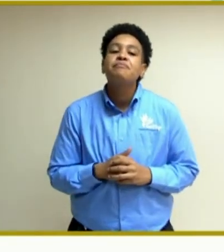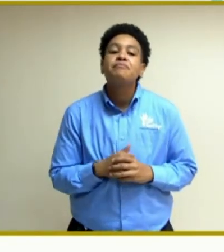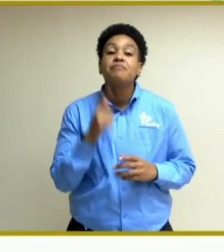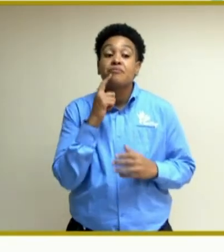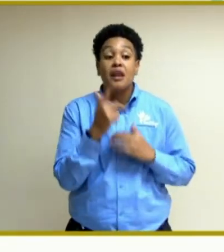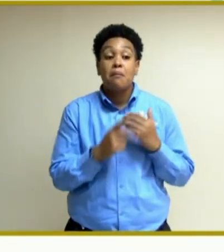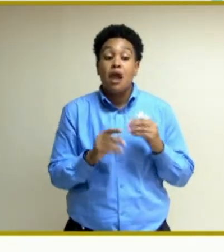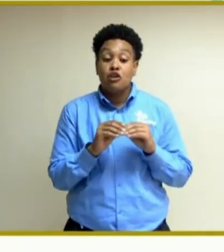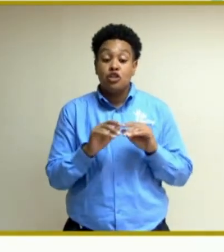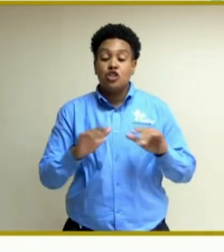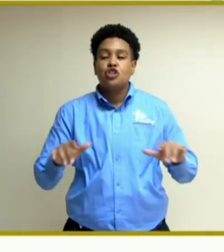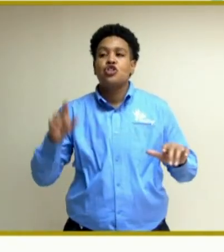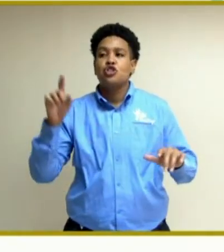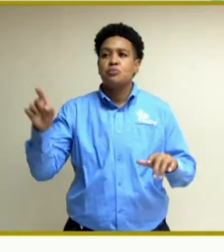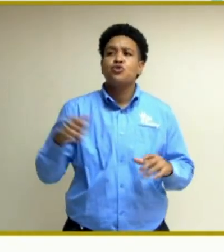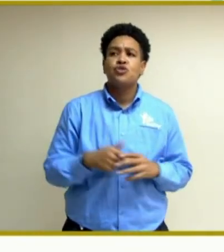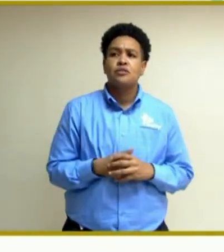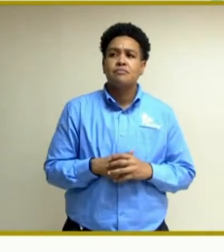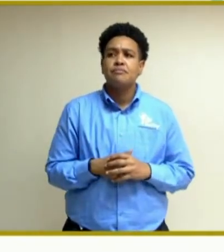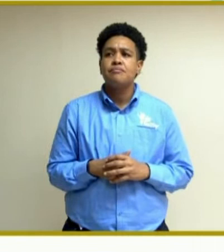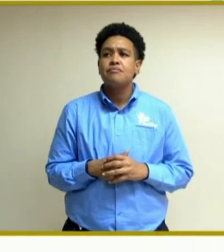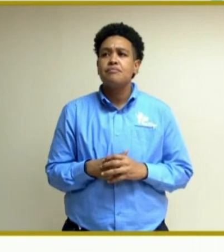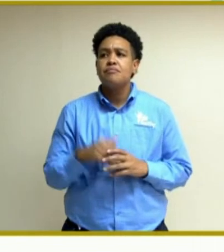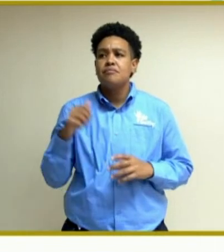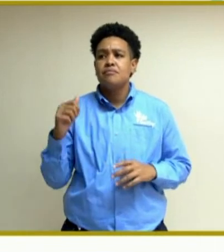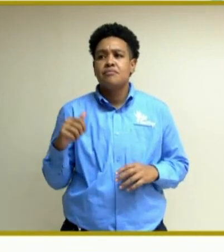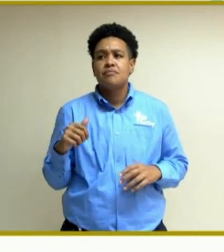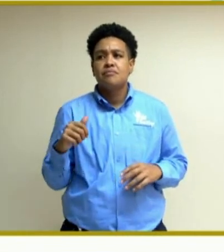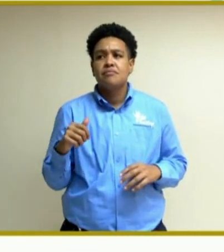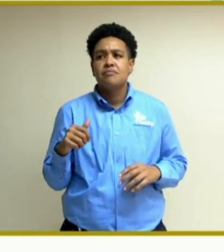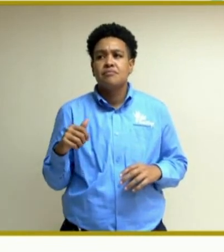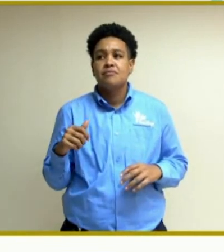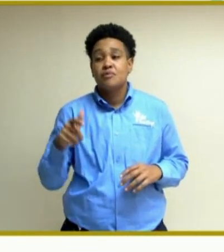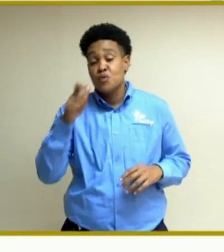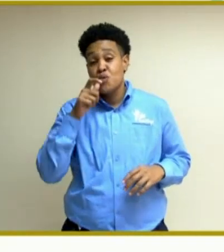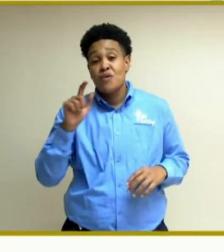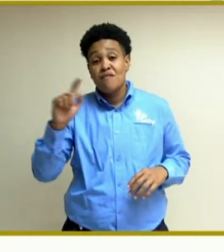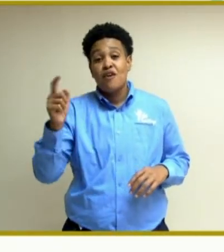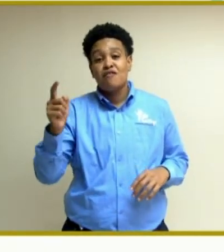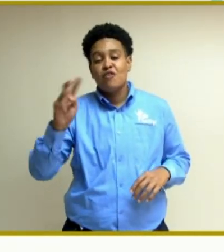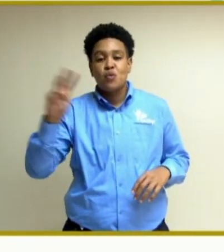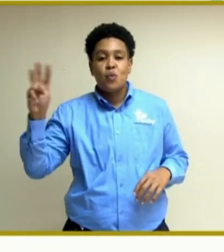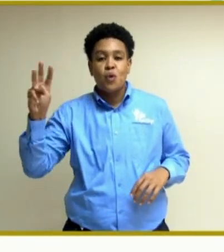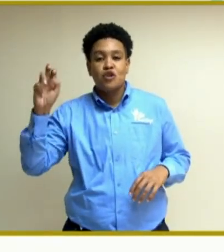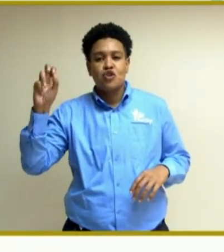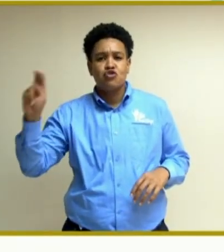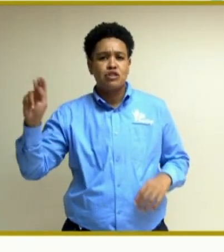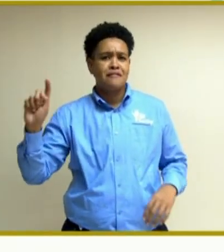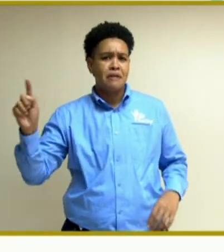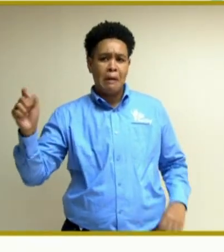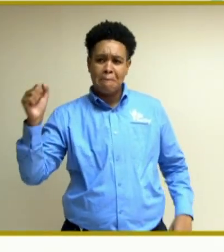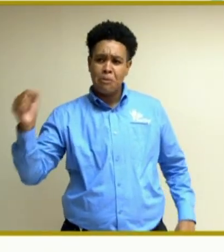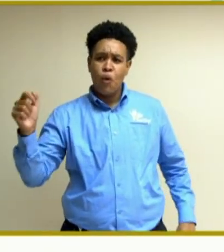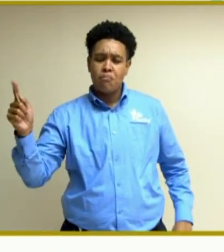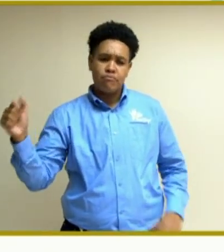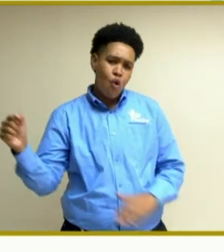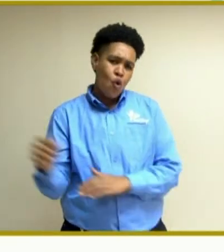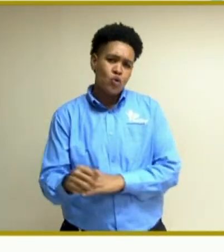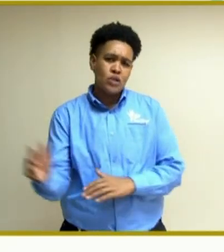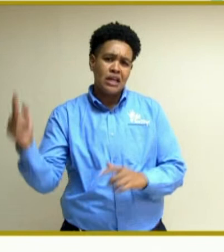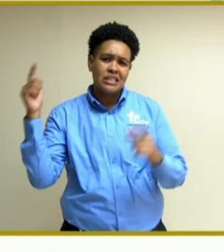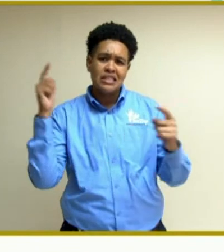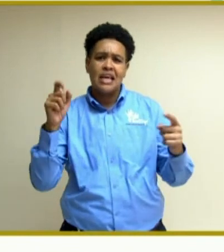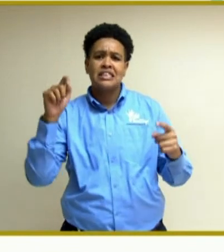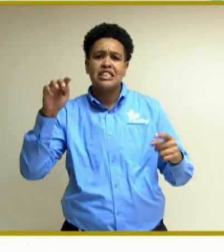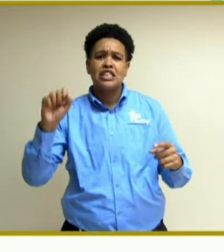parish distribution, the Emmy goes to the Western region that exceeded their target. St. James